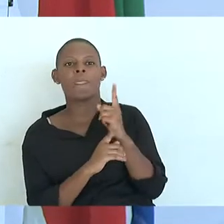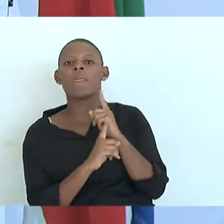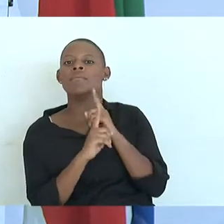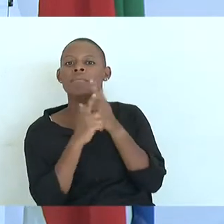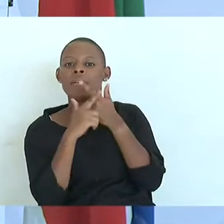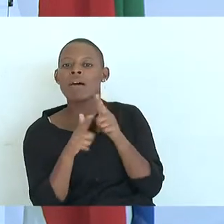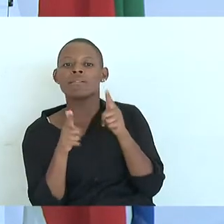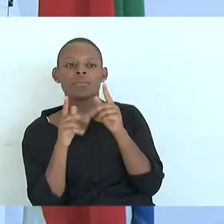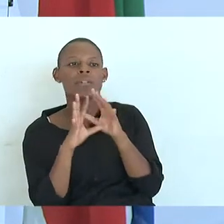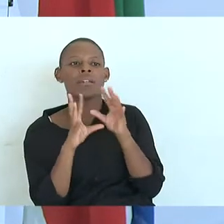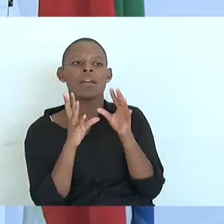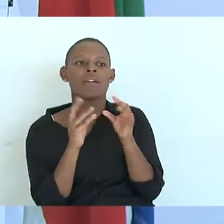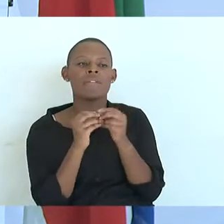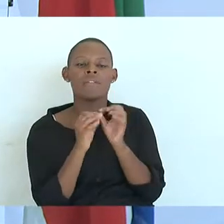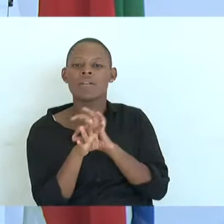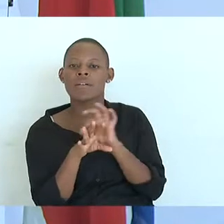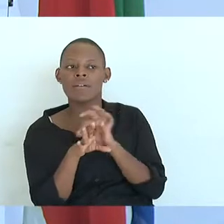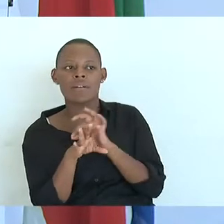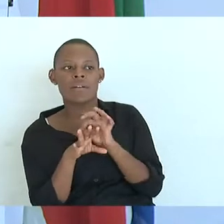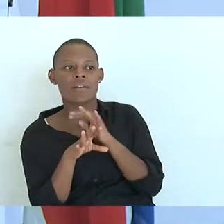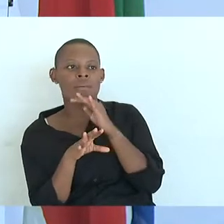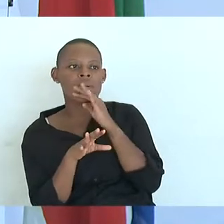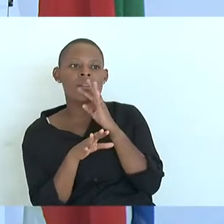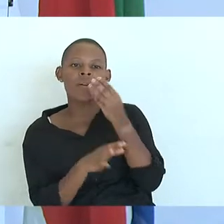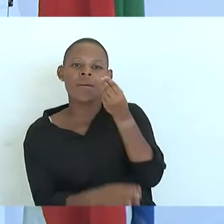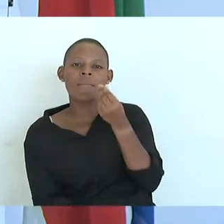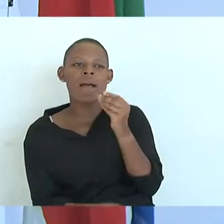conferences, where does the cash go?